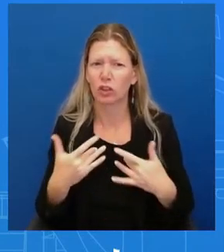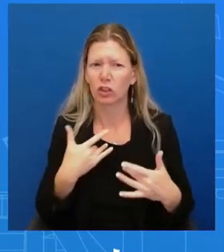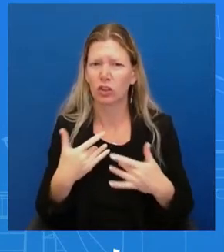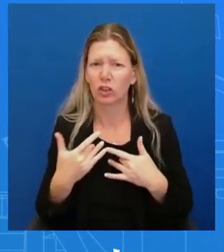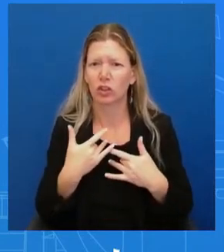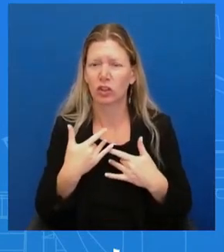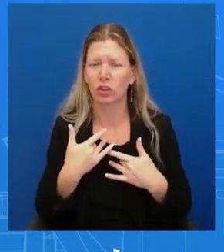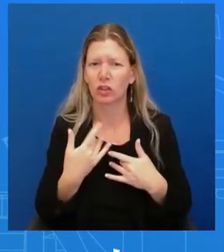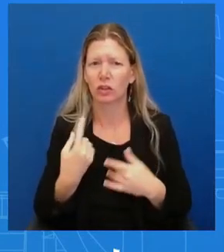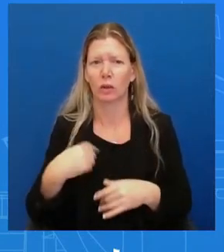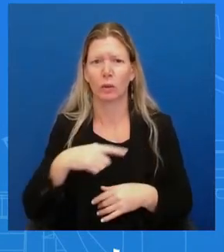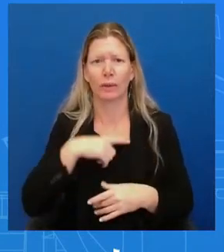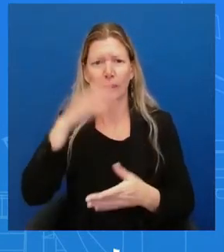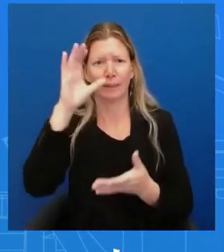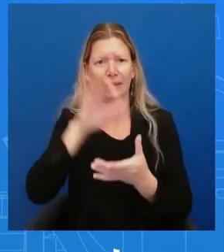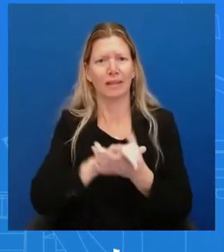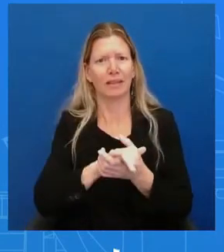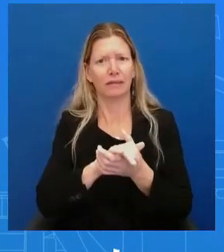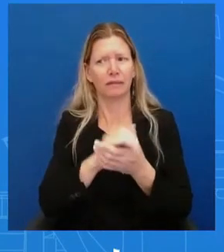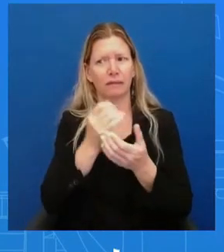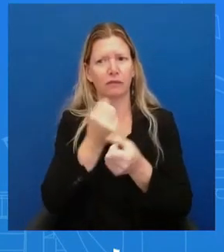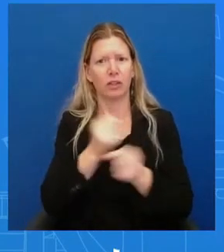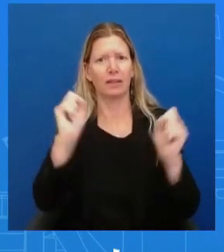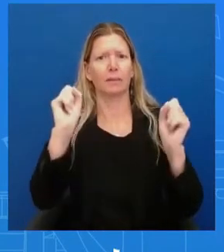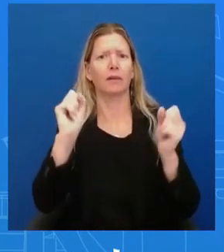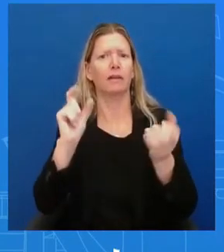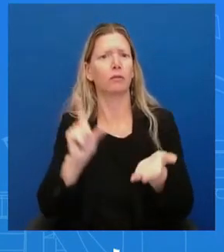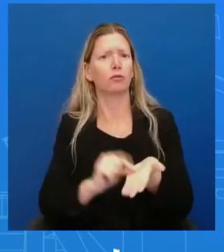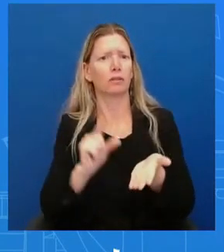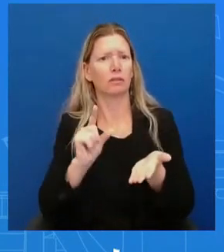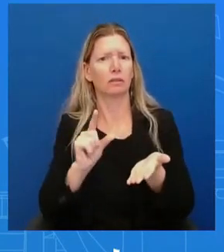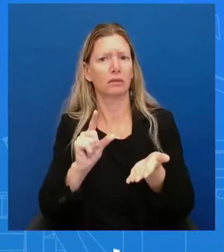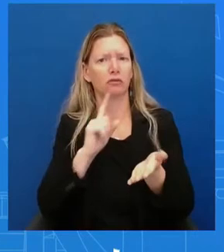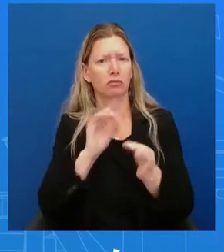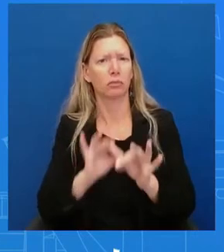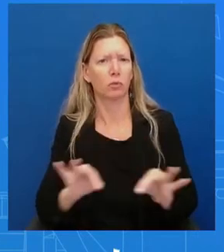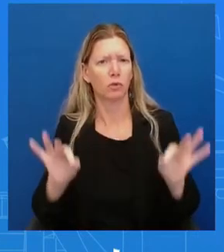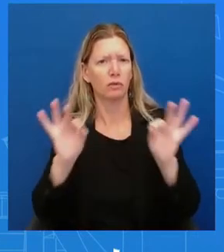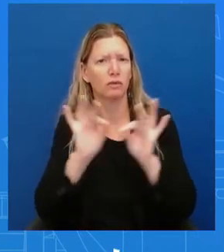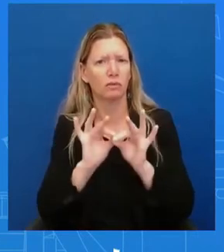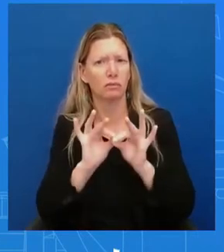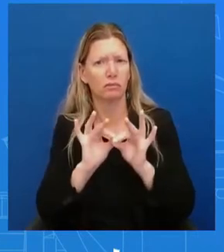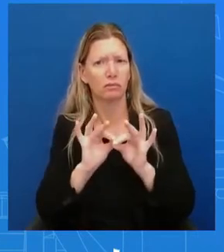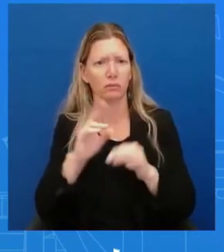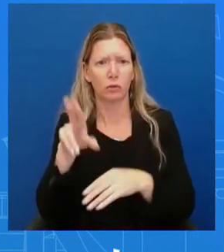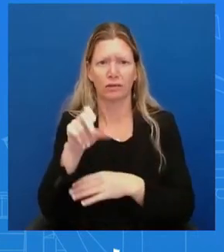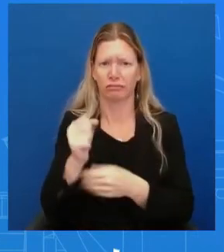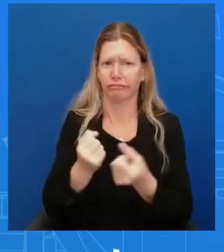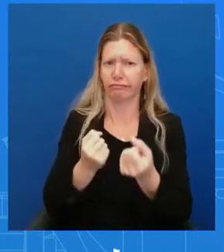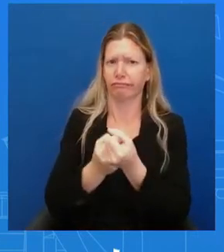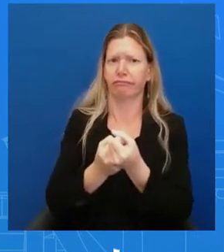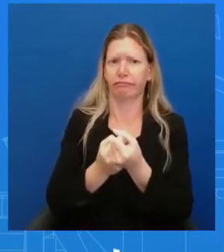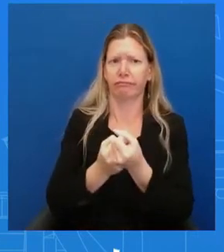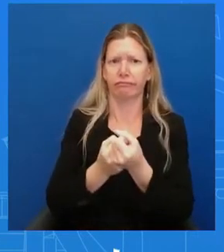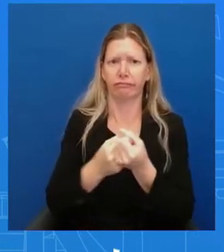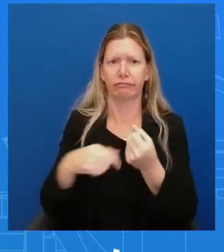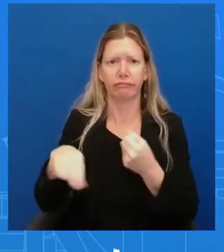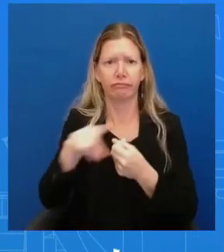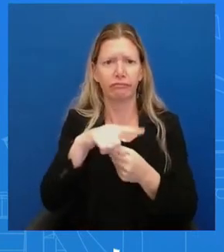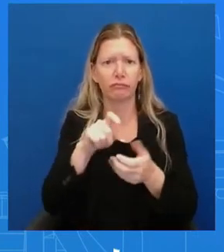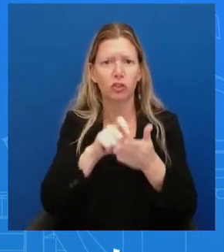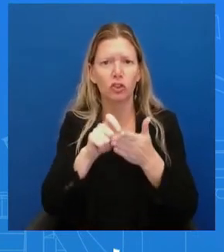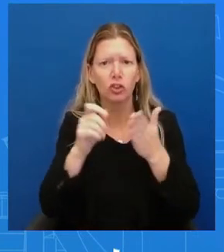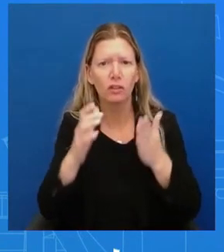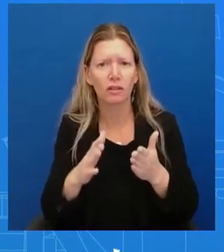It is critically important, and the United States supports the critically important work journalists around the world do. And that